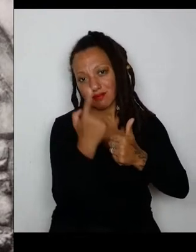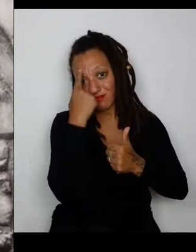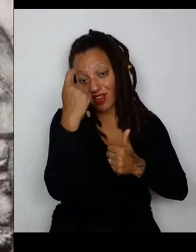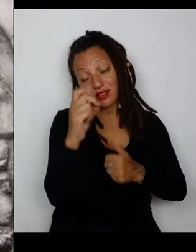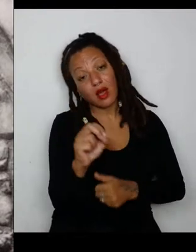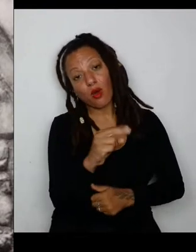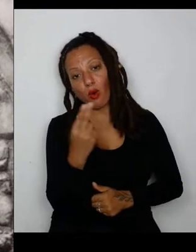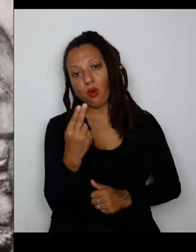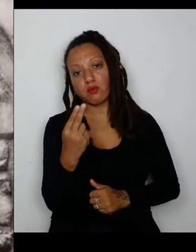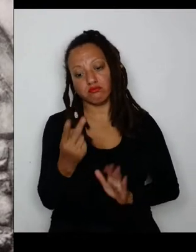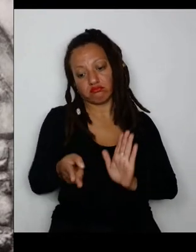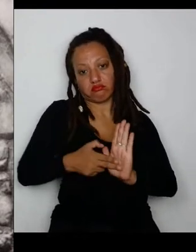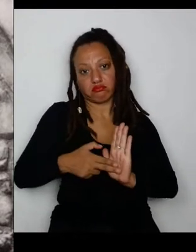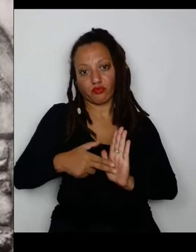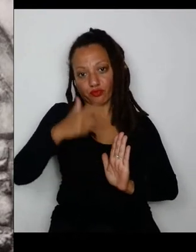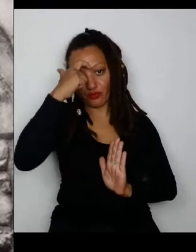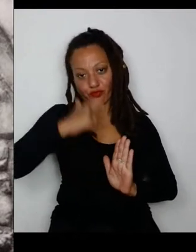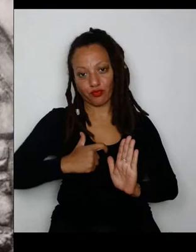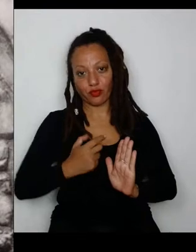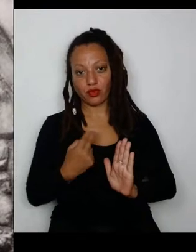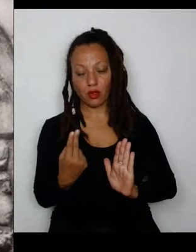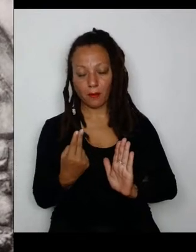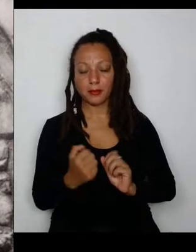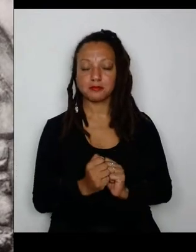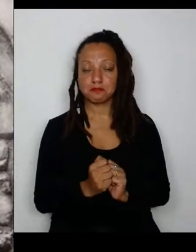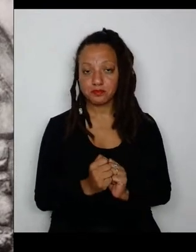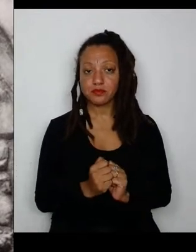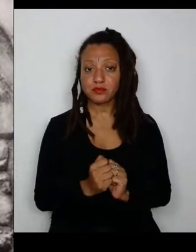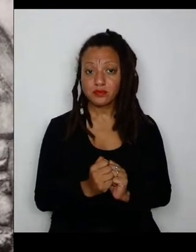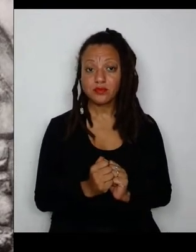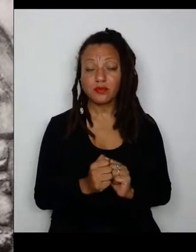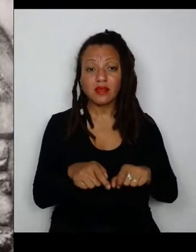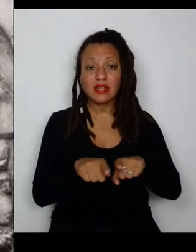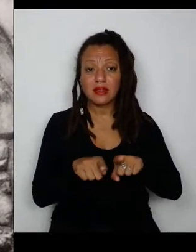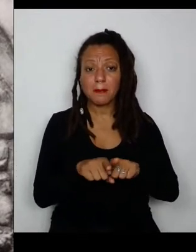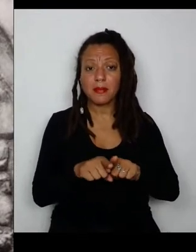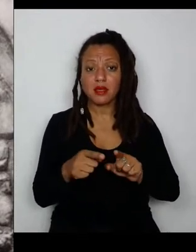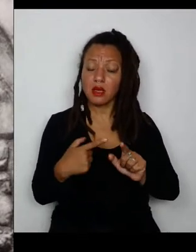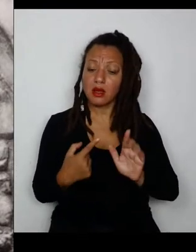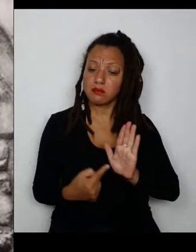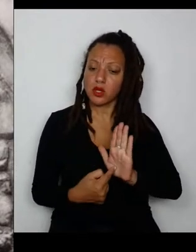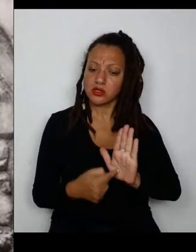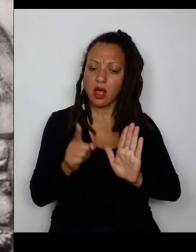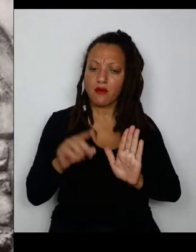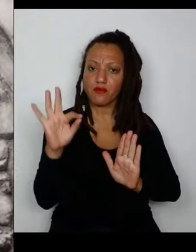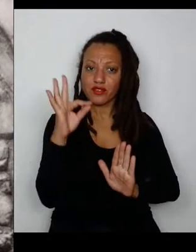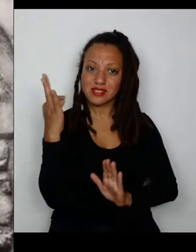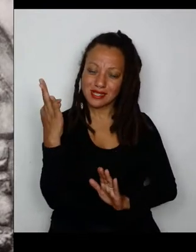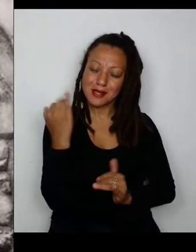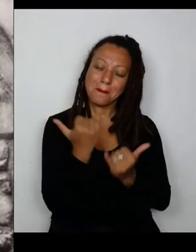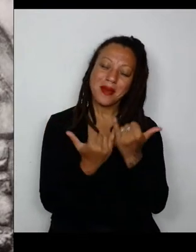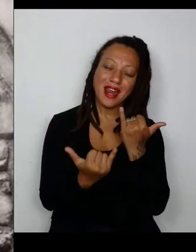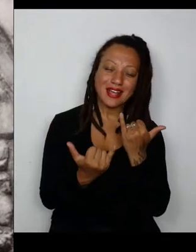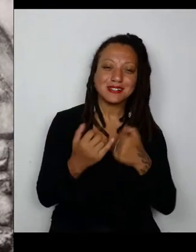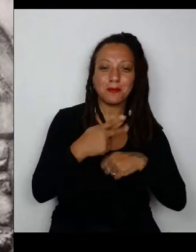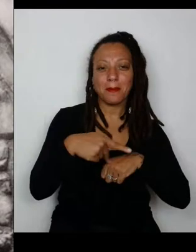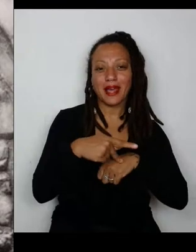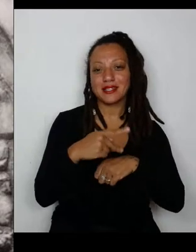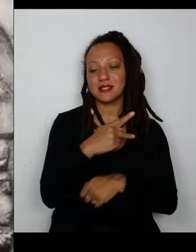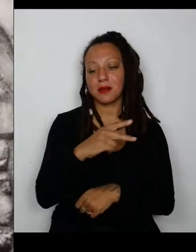name who beats a group of americans at billiards in the second incarnation he is a circus